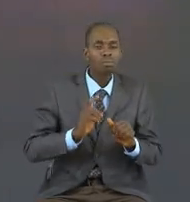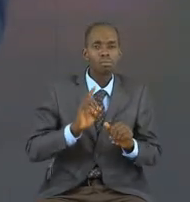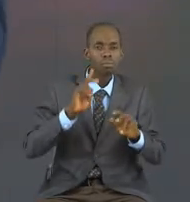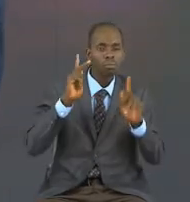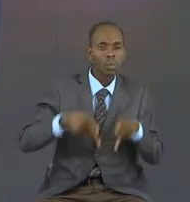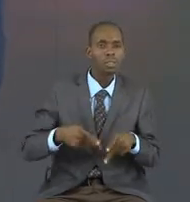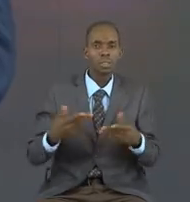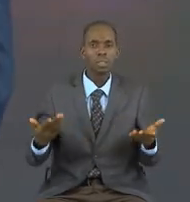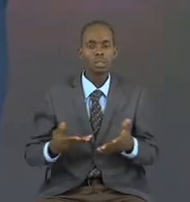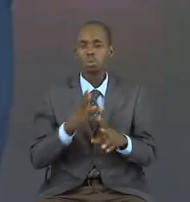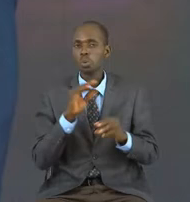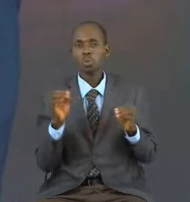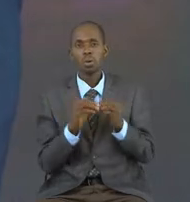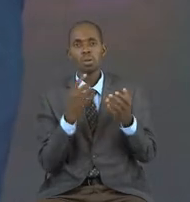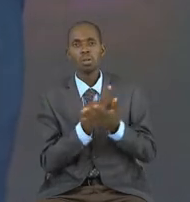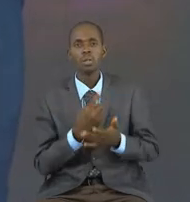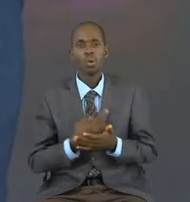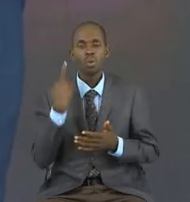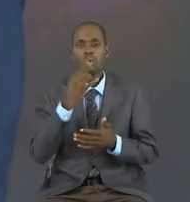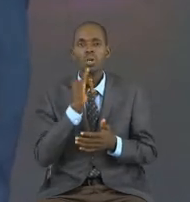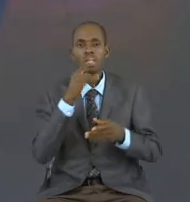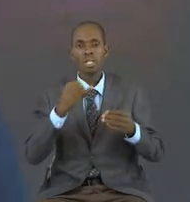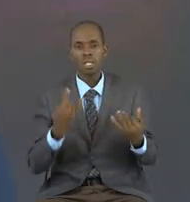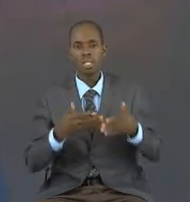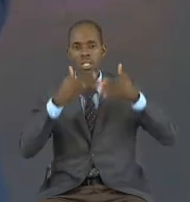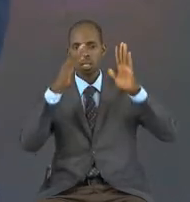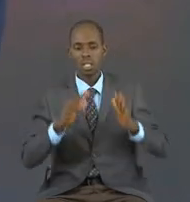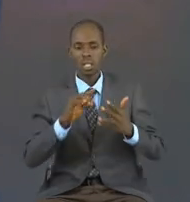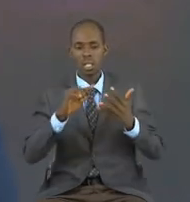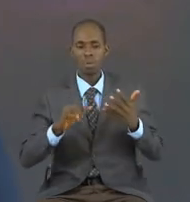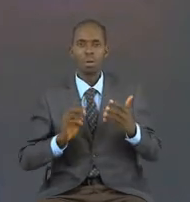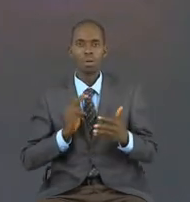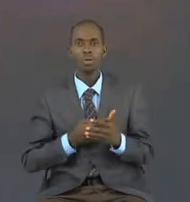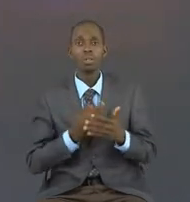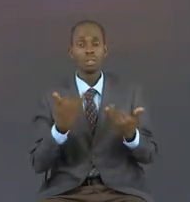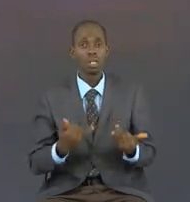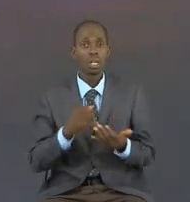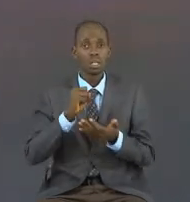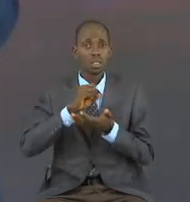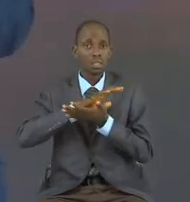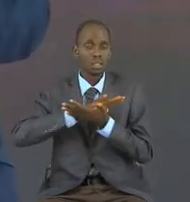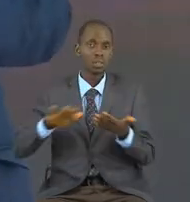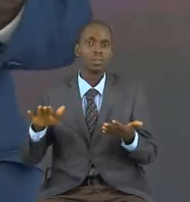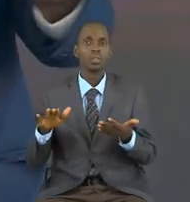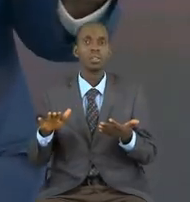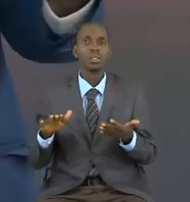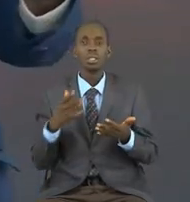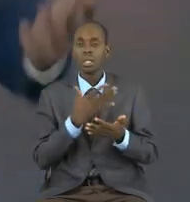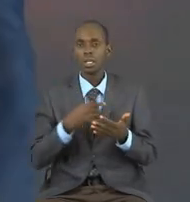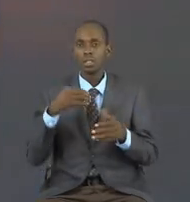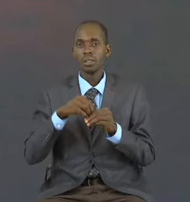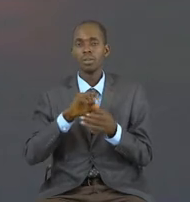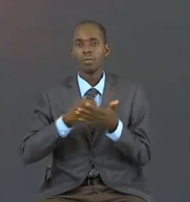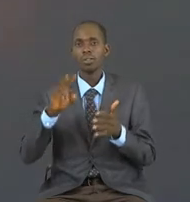argument again. Who is the leader among us? Sanctified. Then in verse 2, it says, and